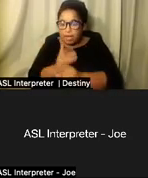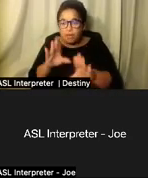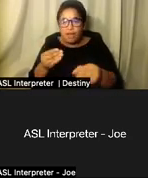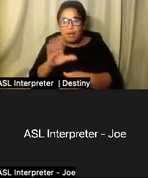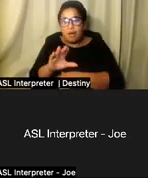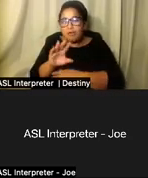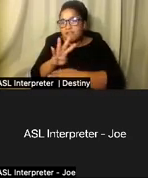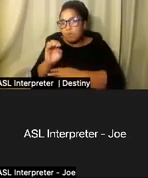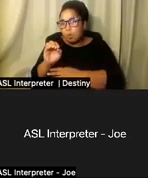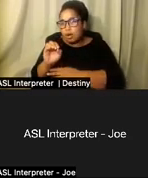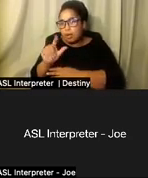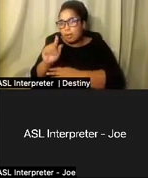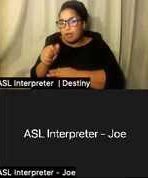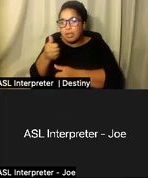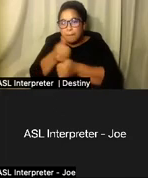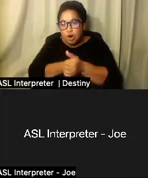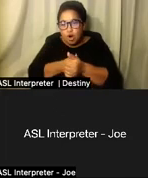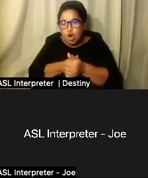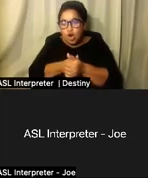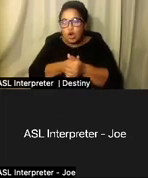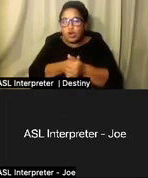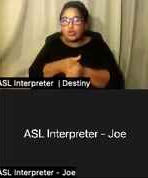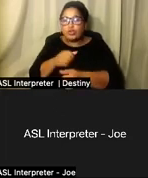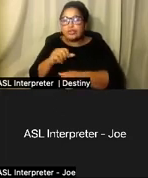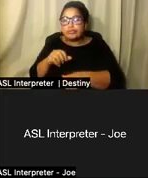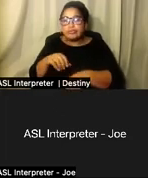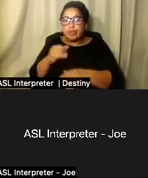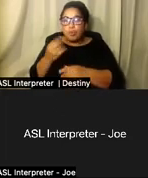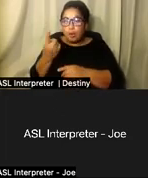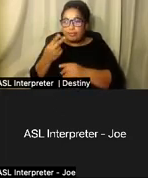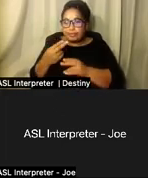pounds per square inch of surface